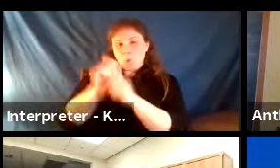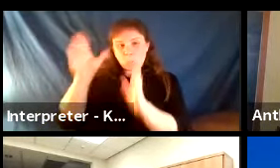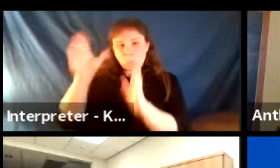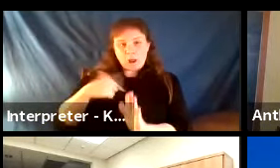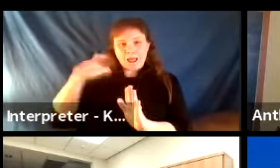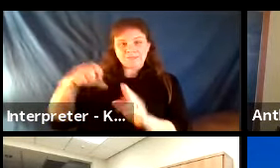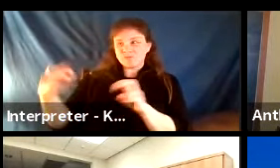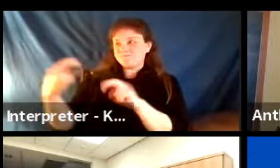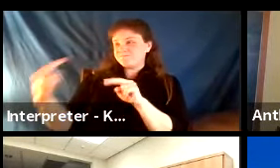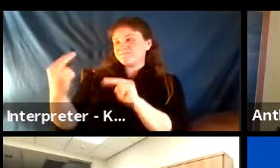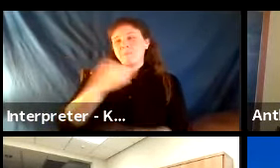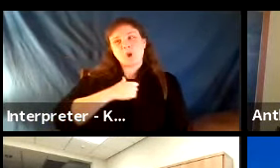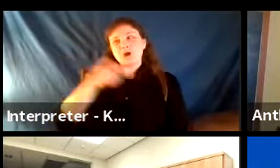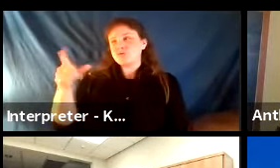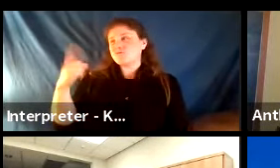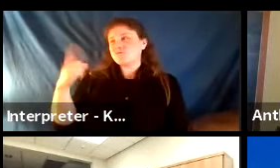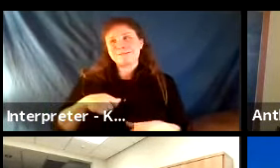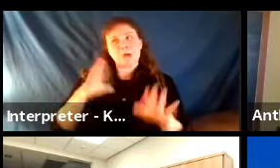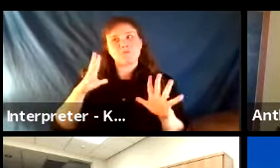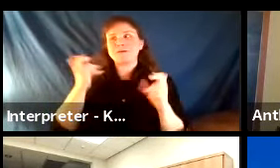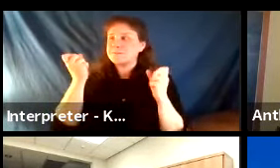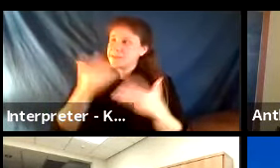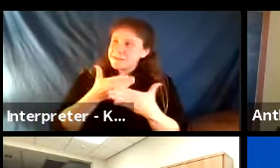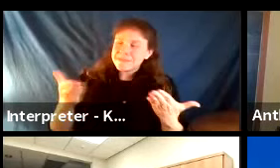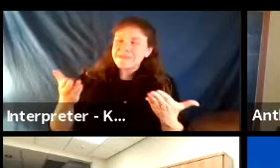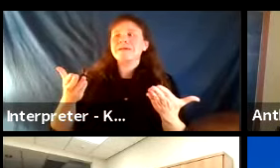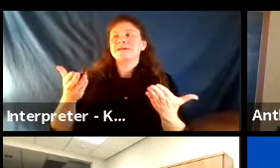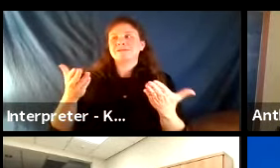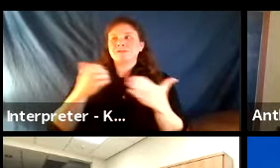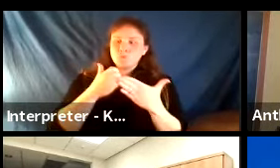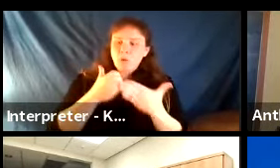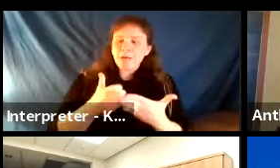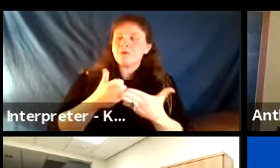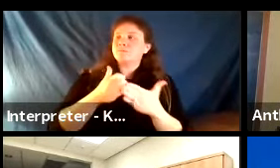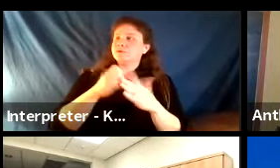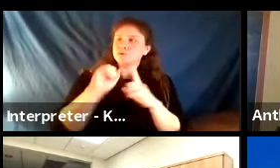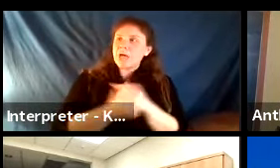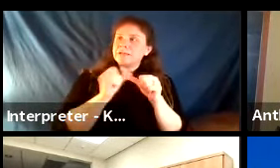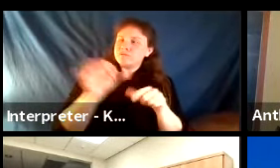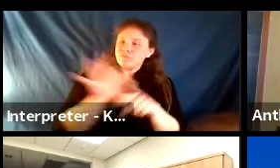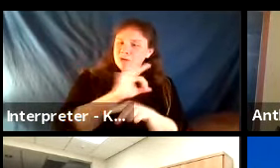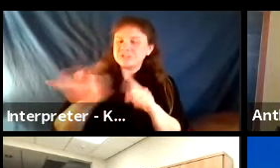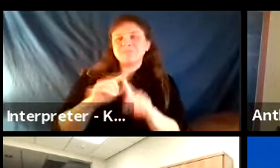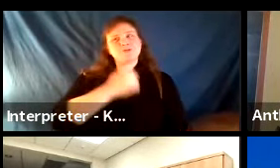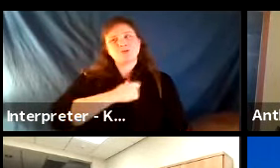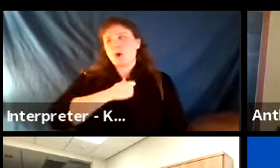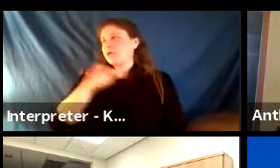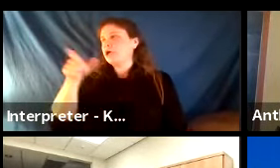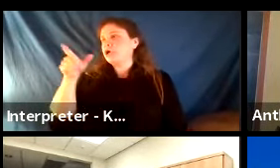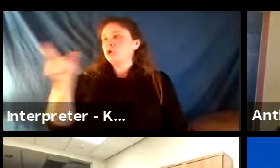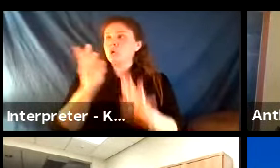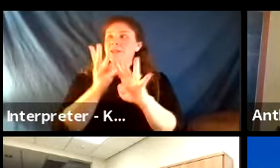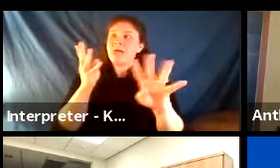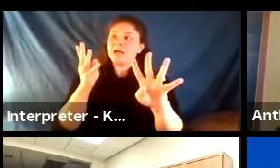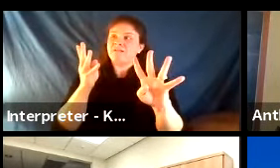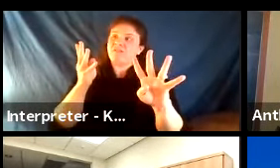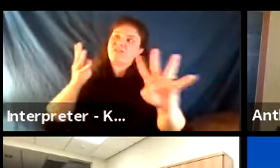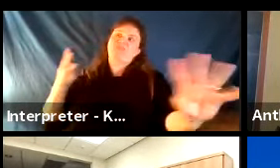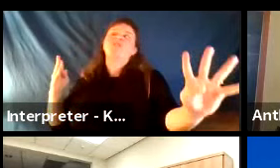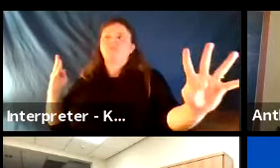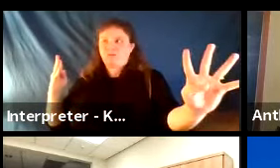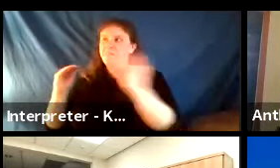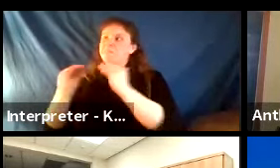society functioning during this crisis, and now you're going to have to wait even longer. And so, but given that, the arguments